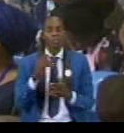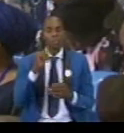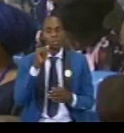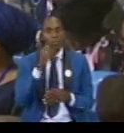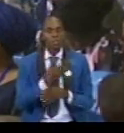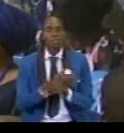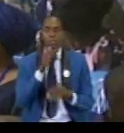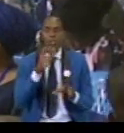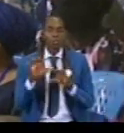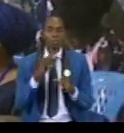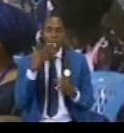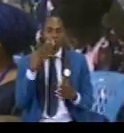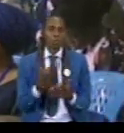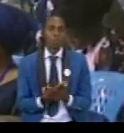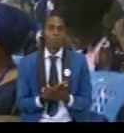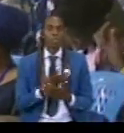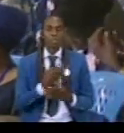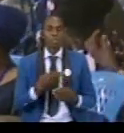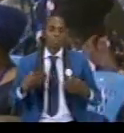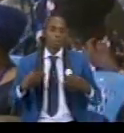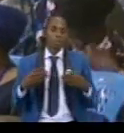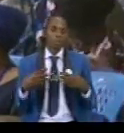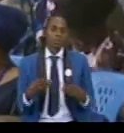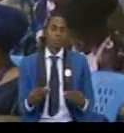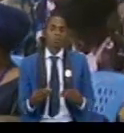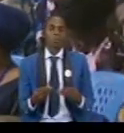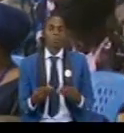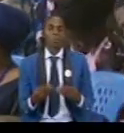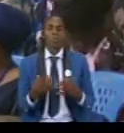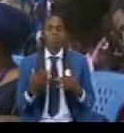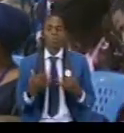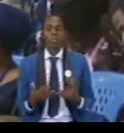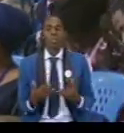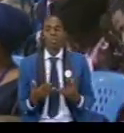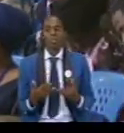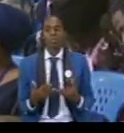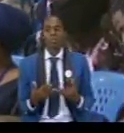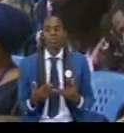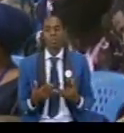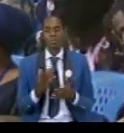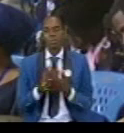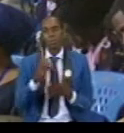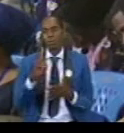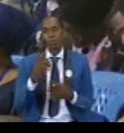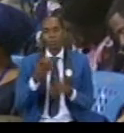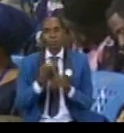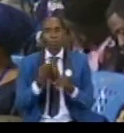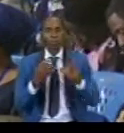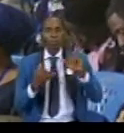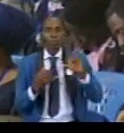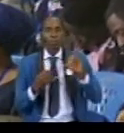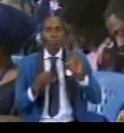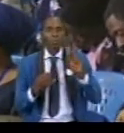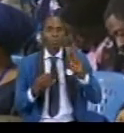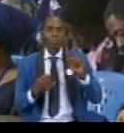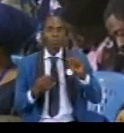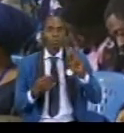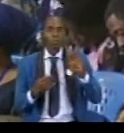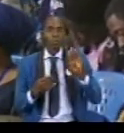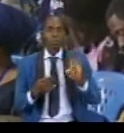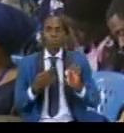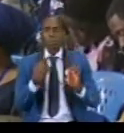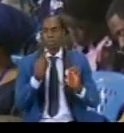She's made whole. And before we return to the moderating overseer, Taiwo Adeola on YouTube wrote, I had